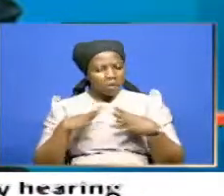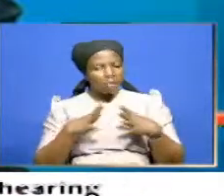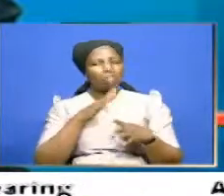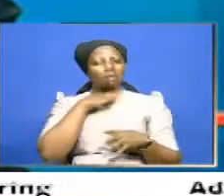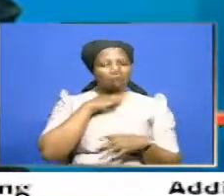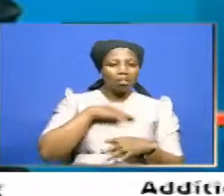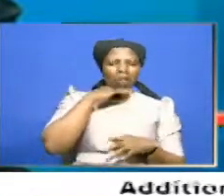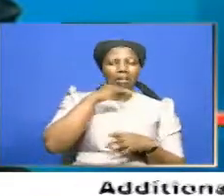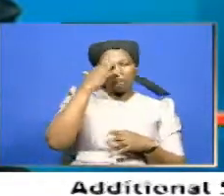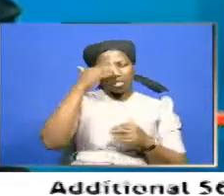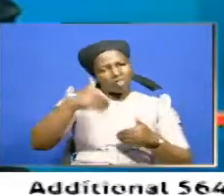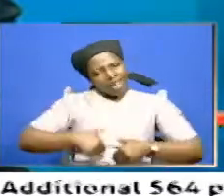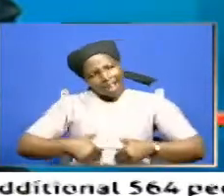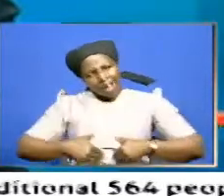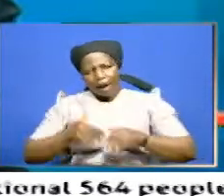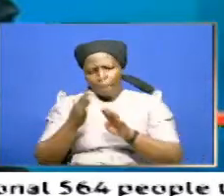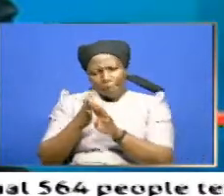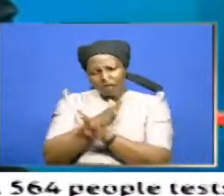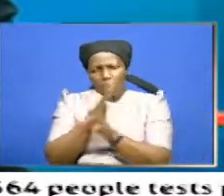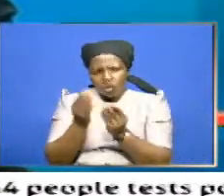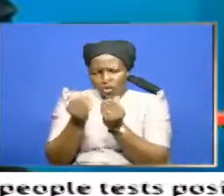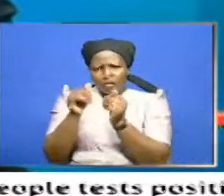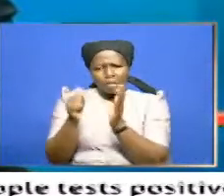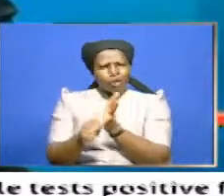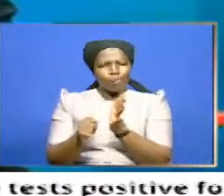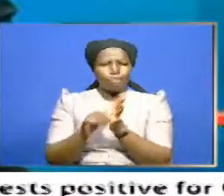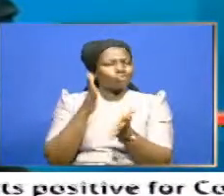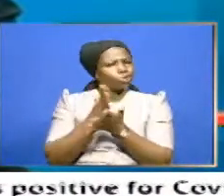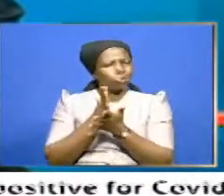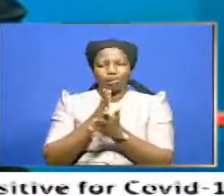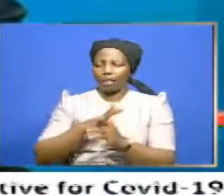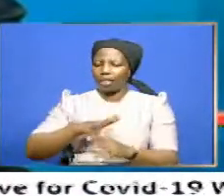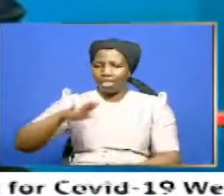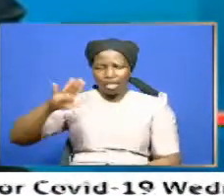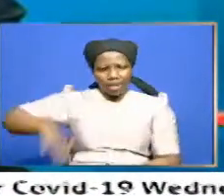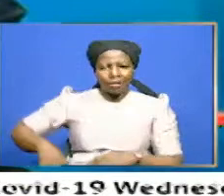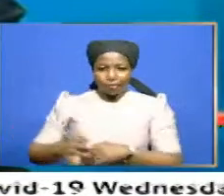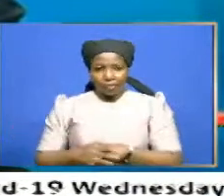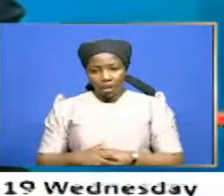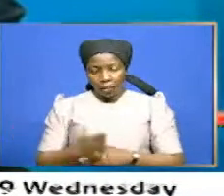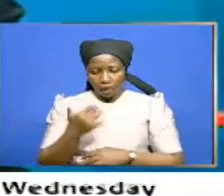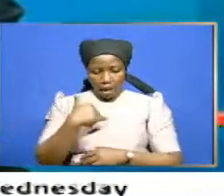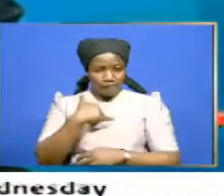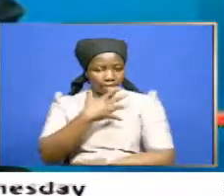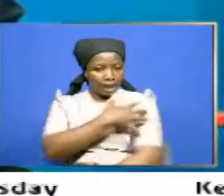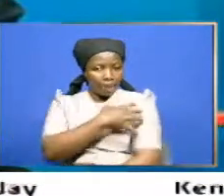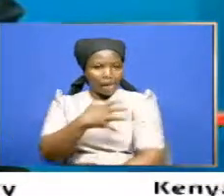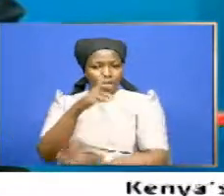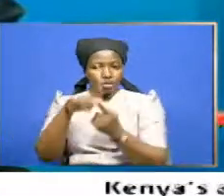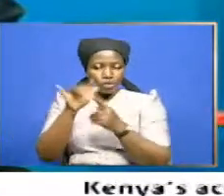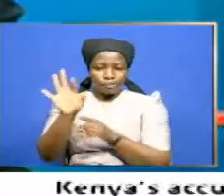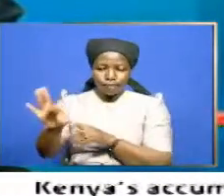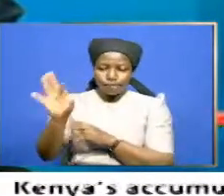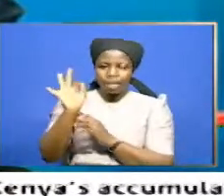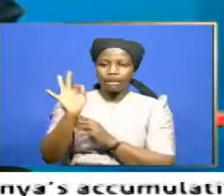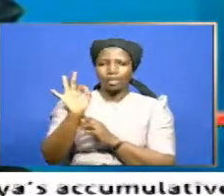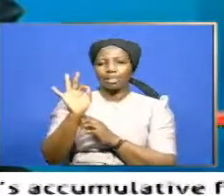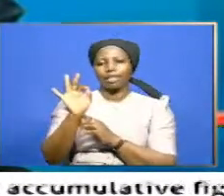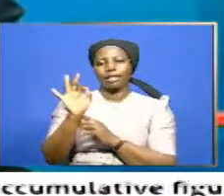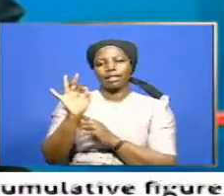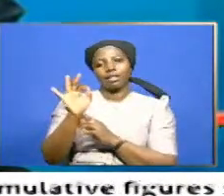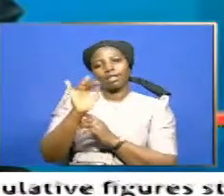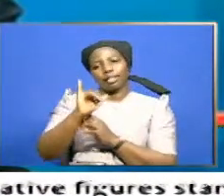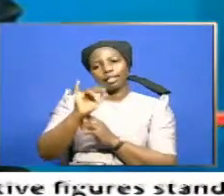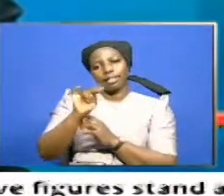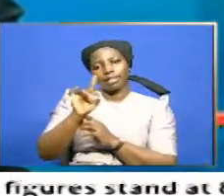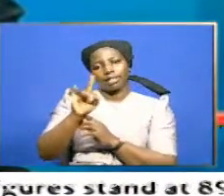from hunger before you respond is already too late. We have the capacity to pick indicators early from